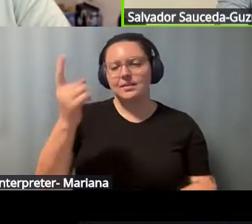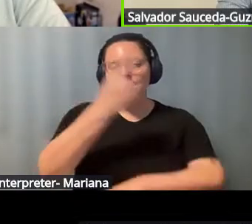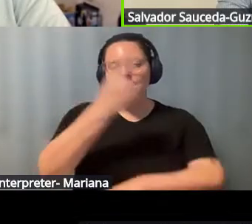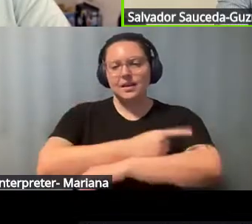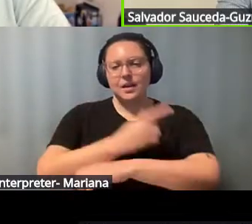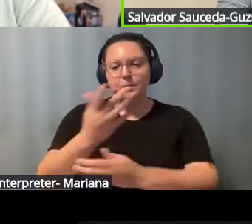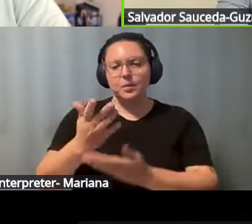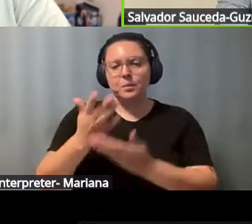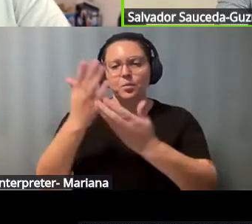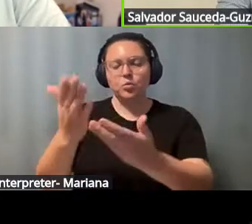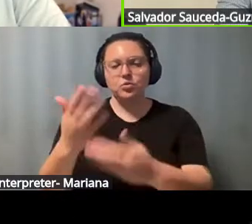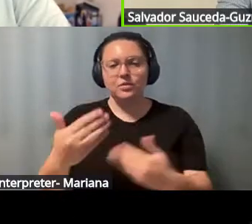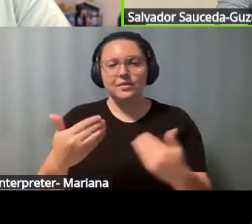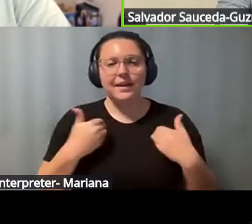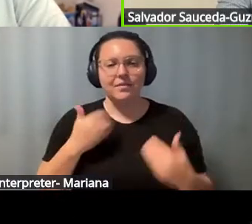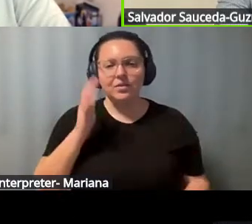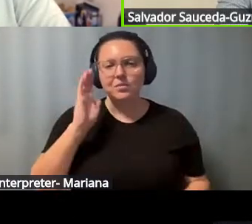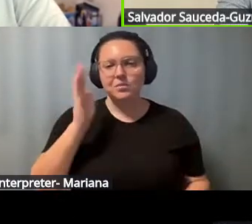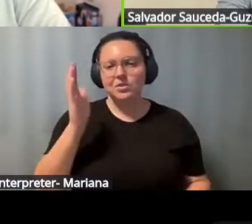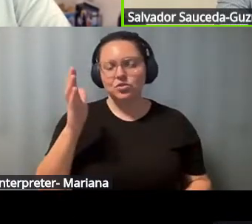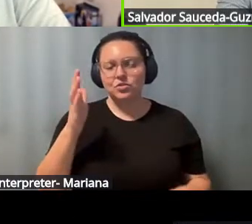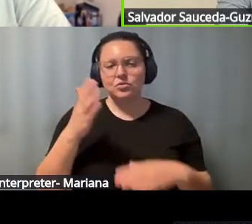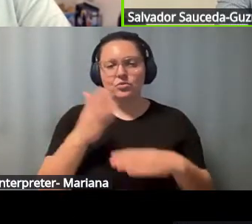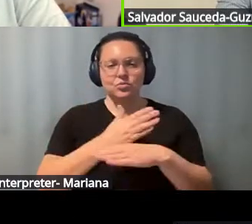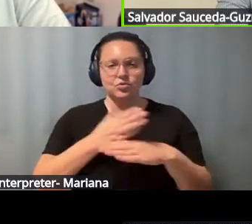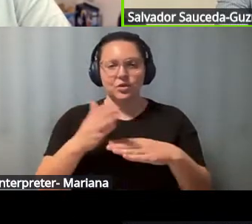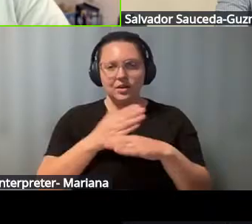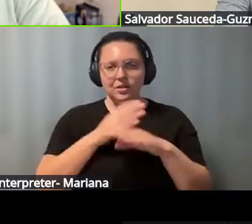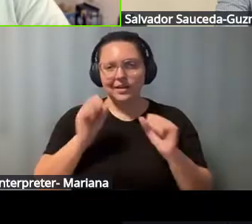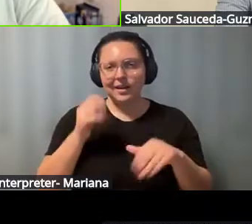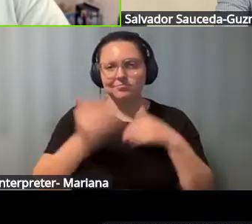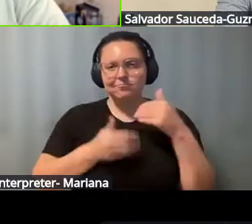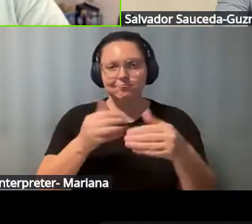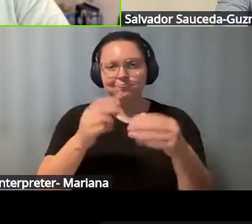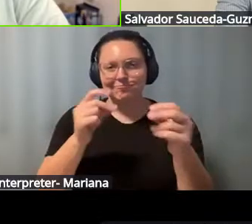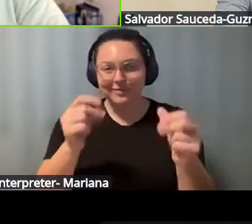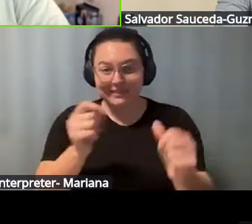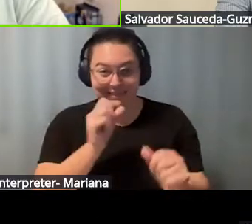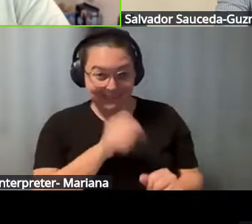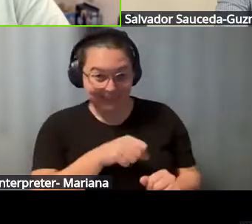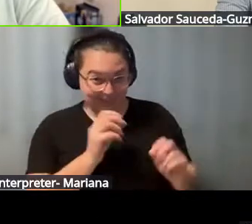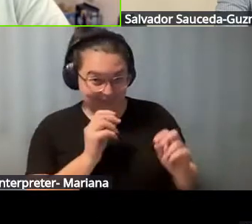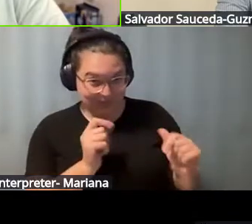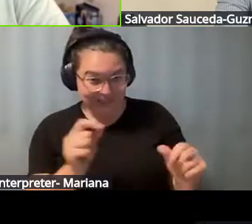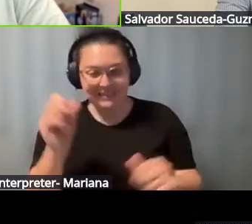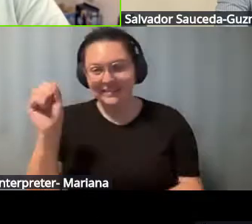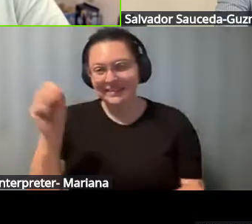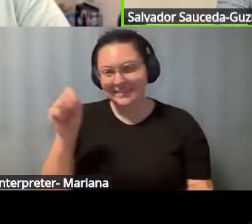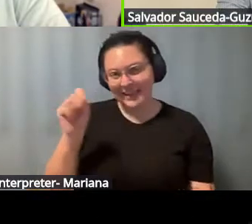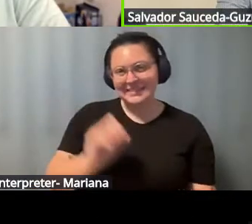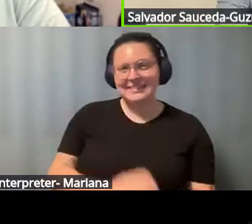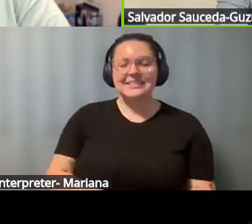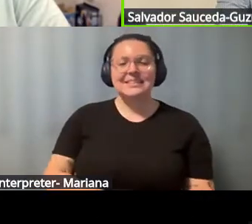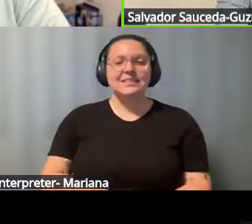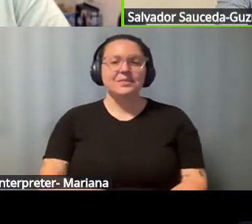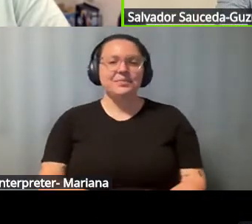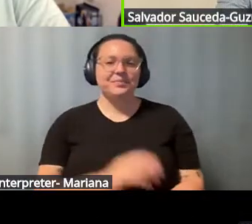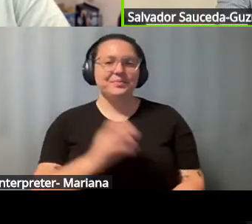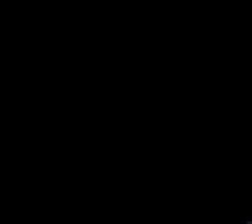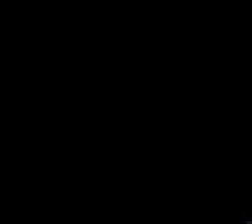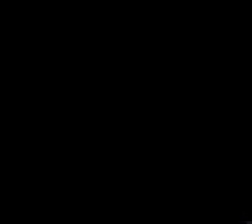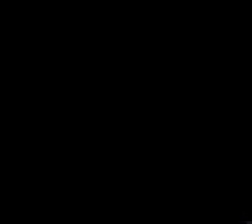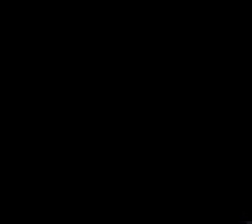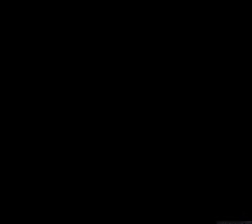I have a presentation to share and I can go through it quickly. Can you go through it quickly? Yes, ma'am. All right, thank you.